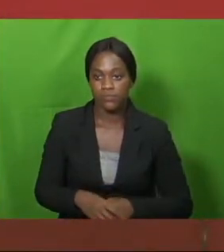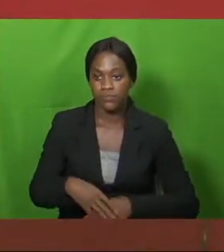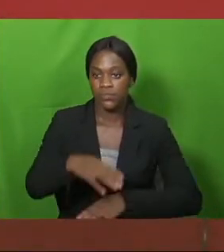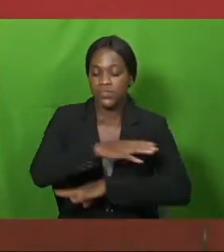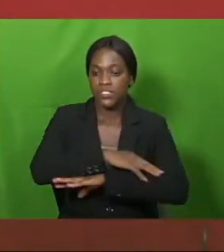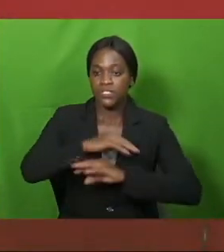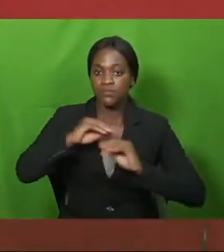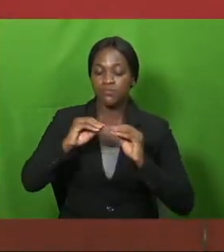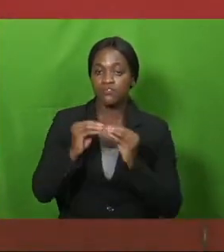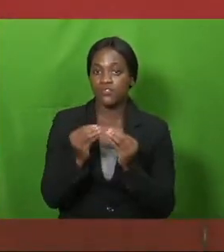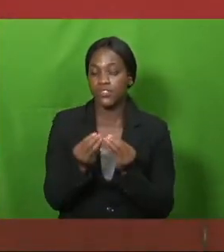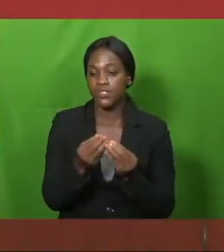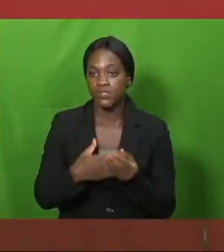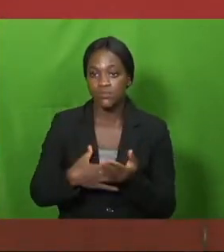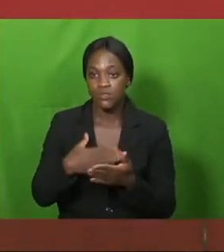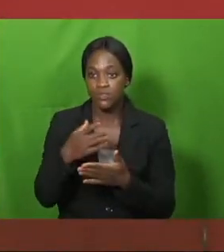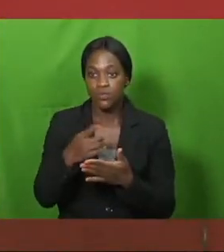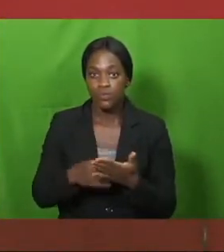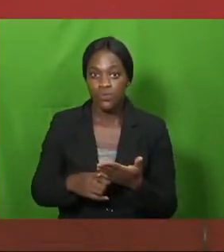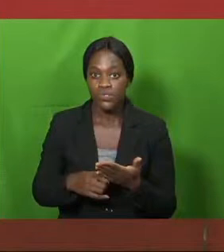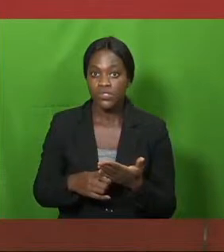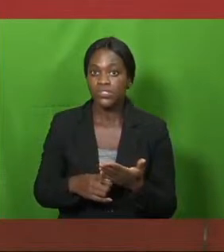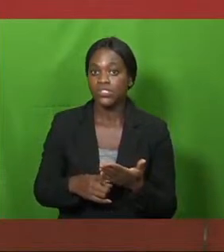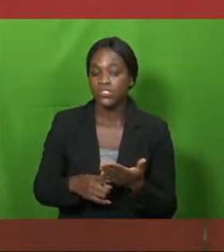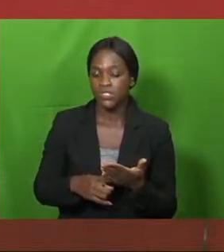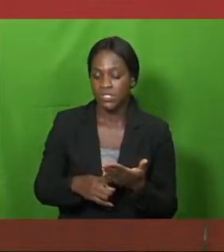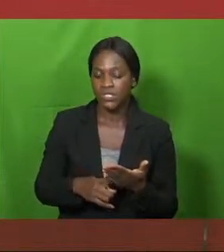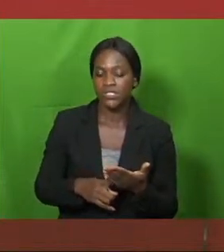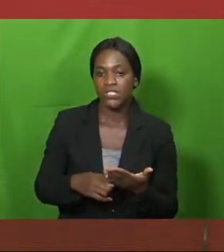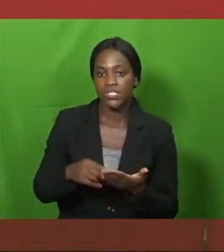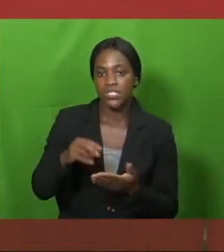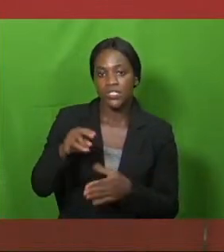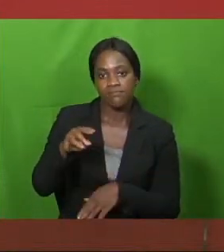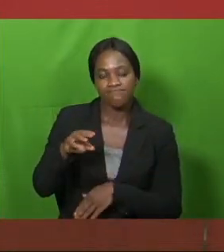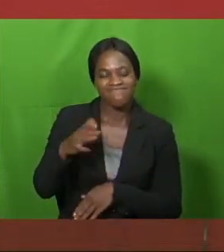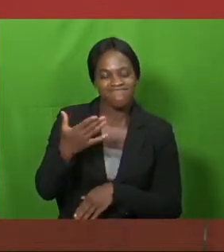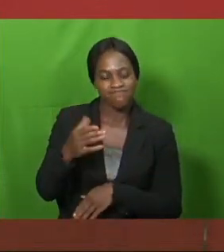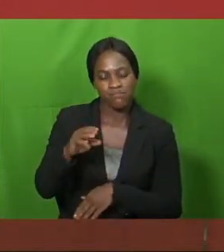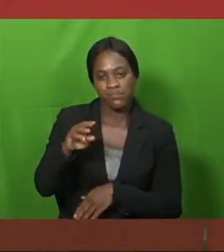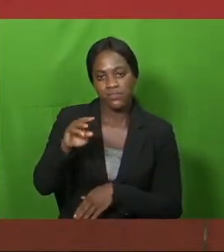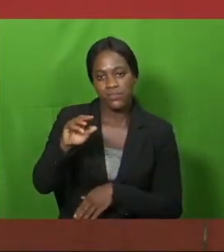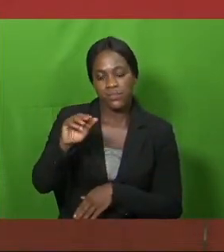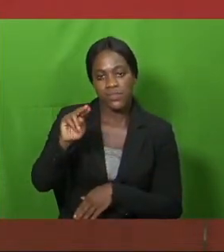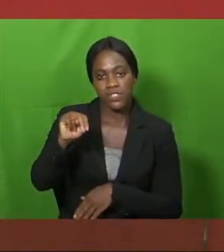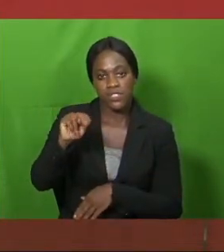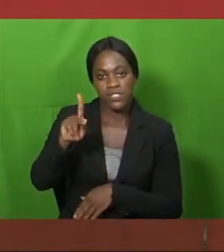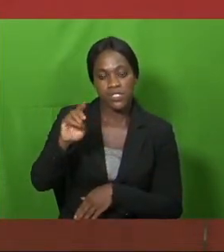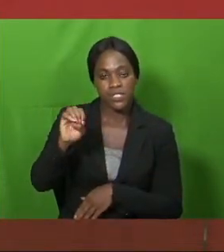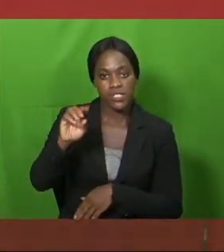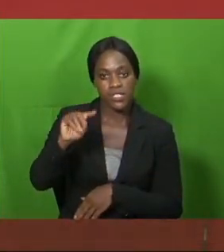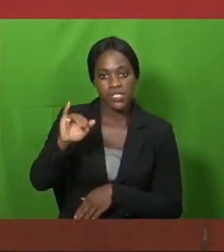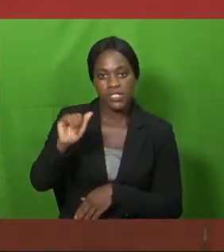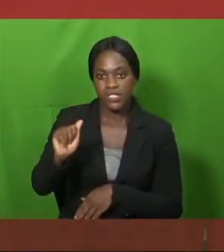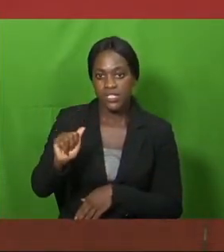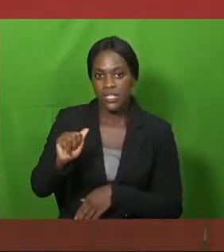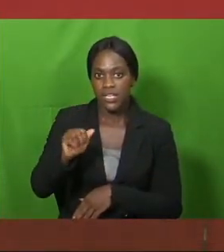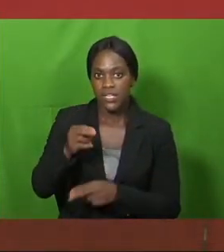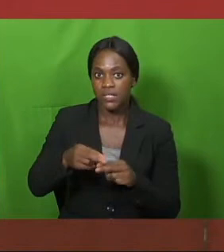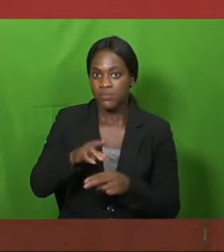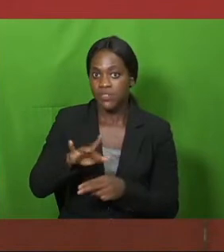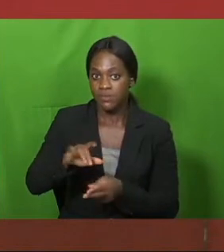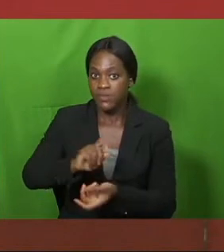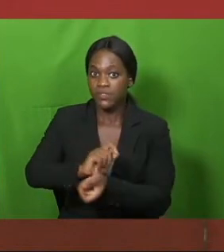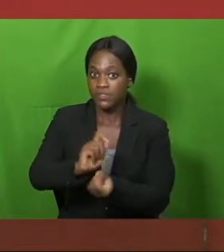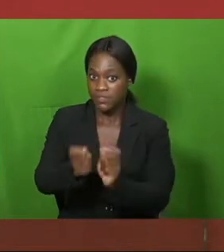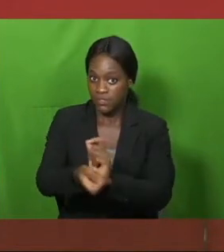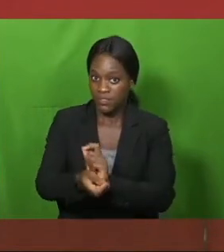of Honorable Asiedu Nketia. Yes, Honorable Kremenda Park. Yeah, Speaker.